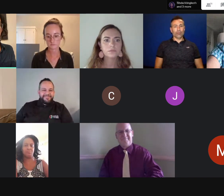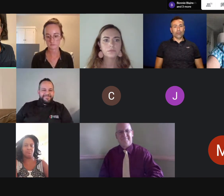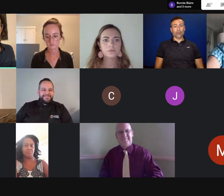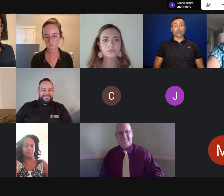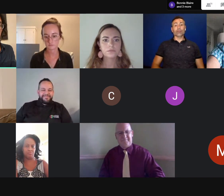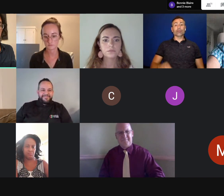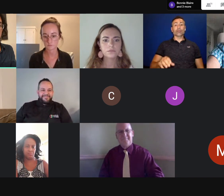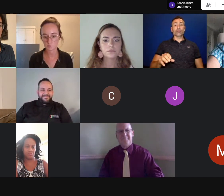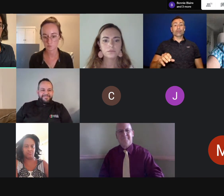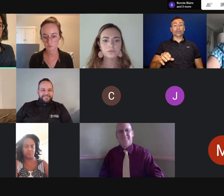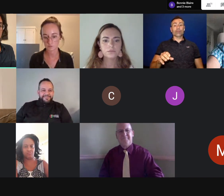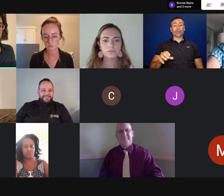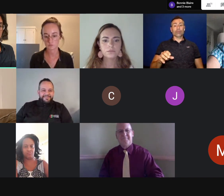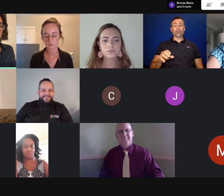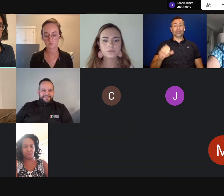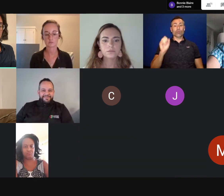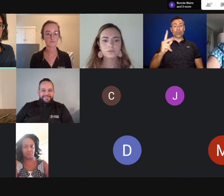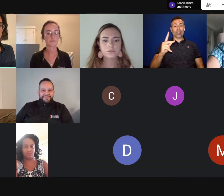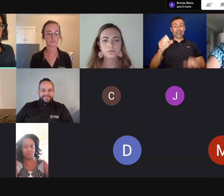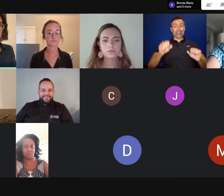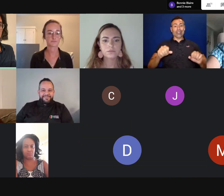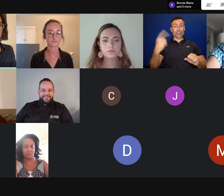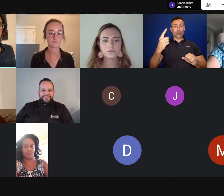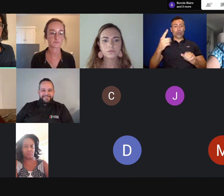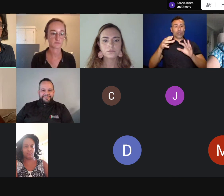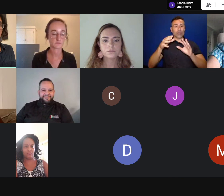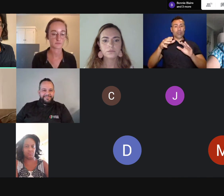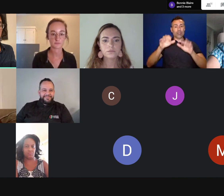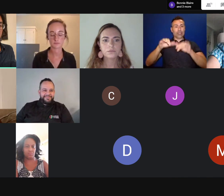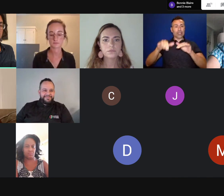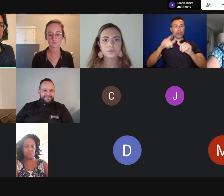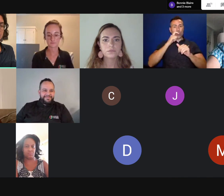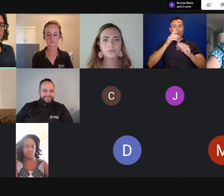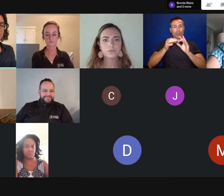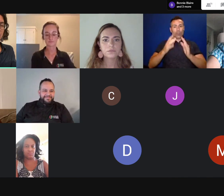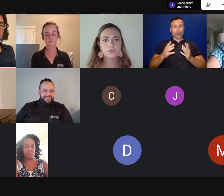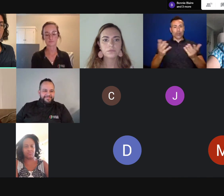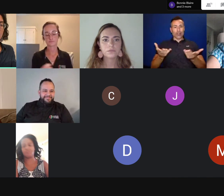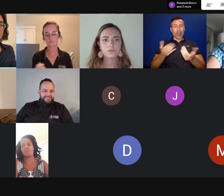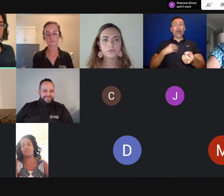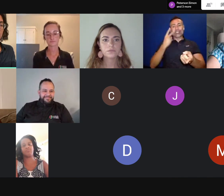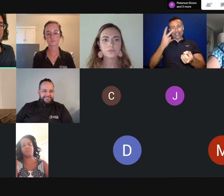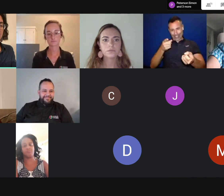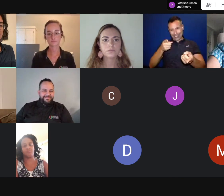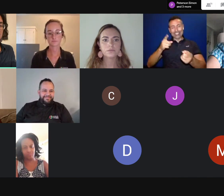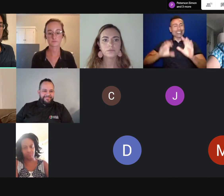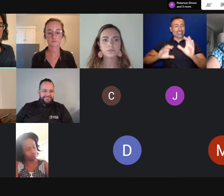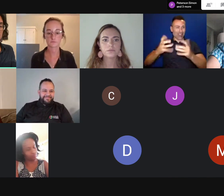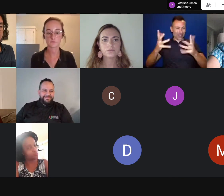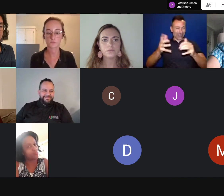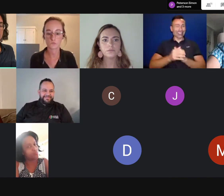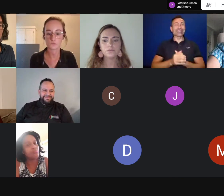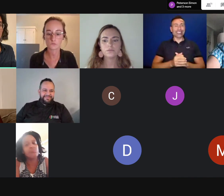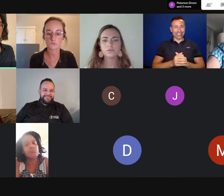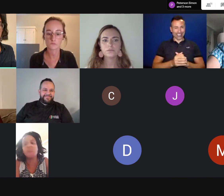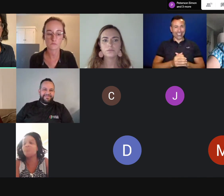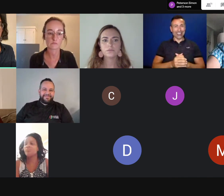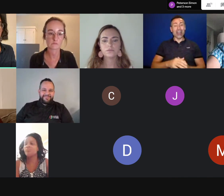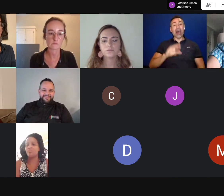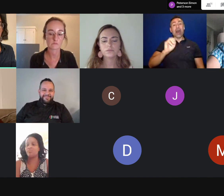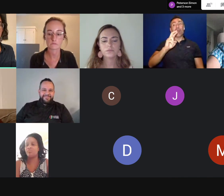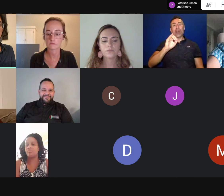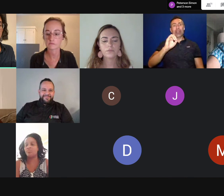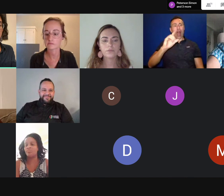Okay, so can someone type who the new interpreter is in the, okay, perfect, I see that. Mariela, in the interest of